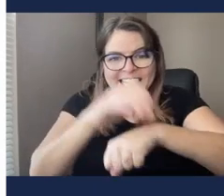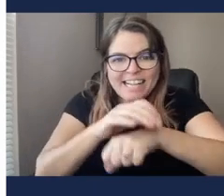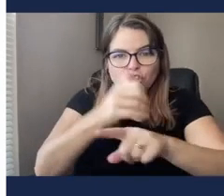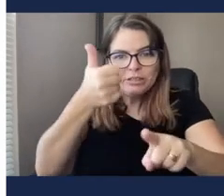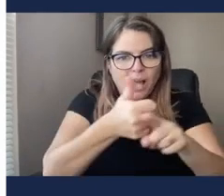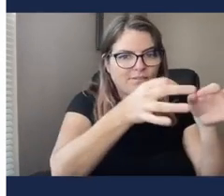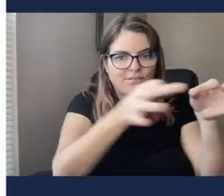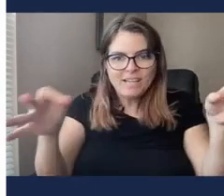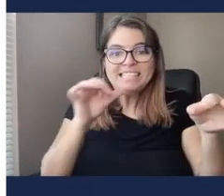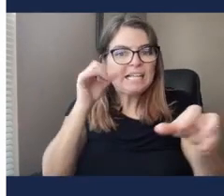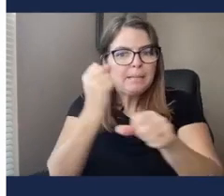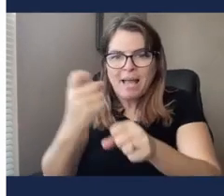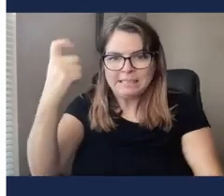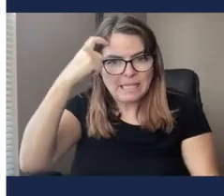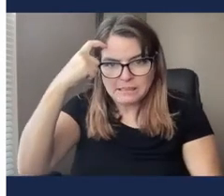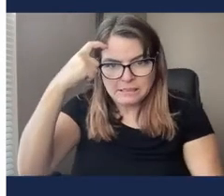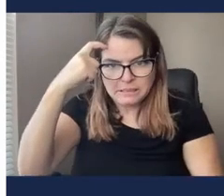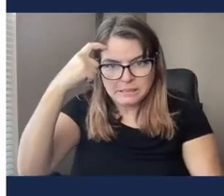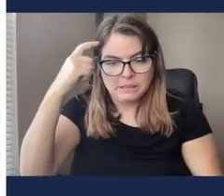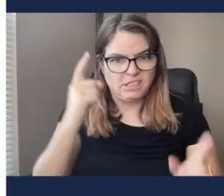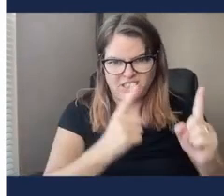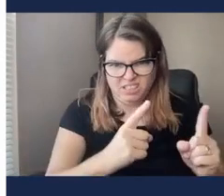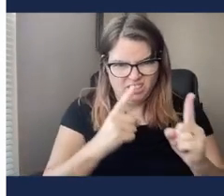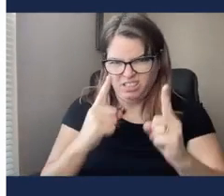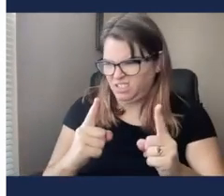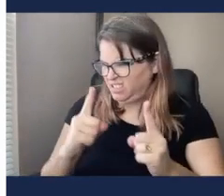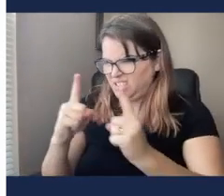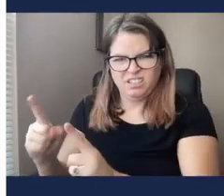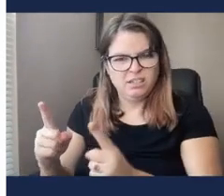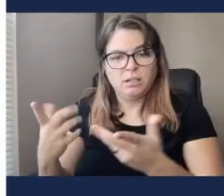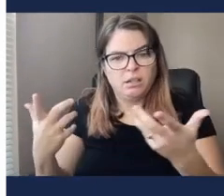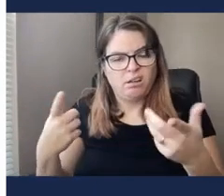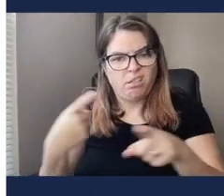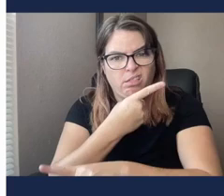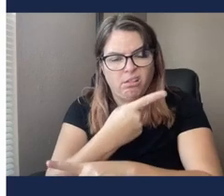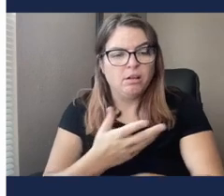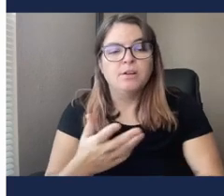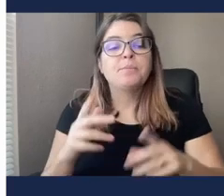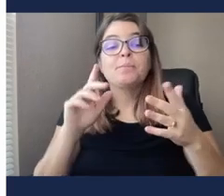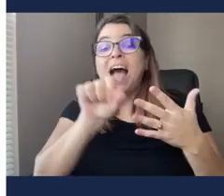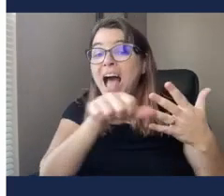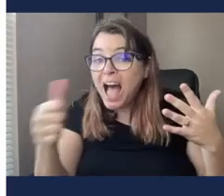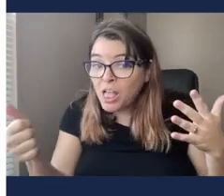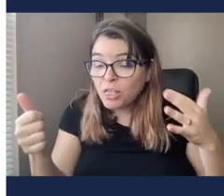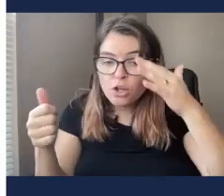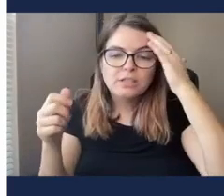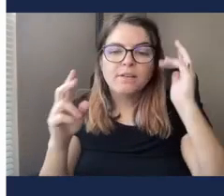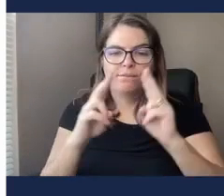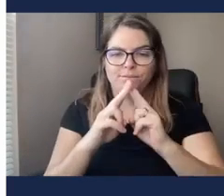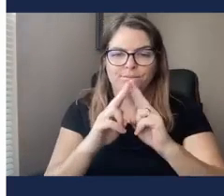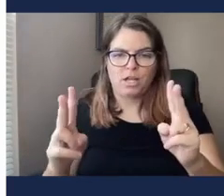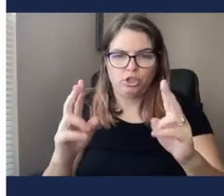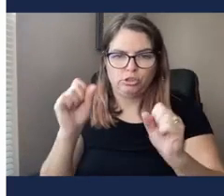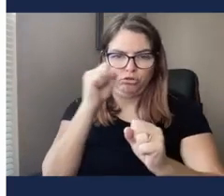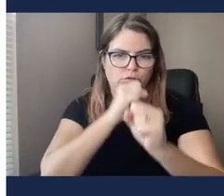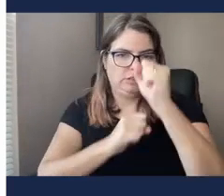some of these concepts just don't make sense. Others, though, are very strategically targeted at things that